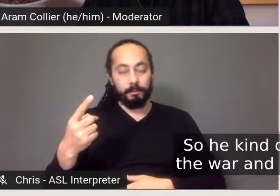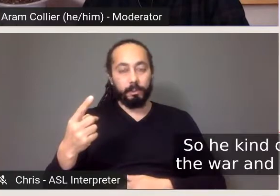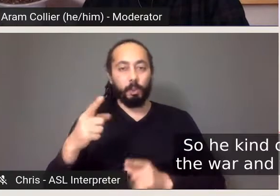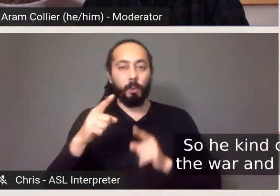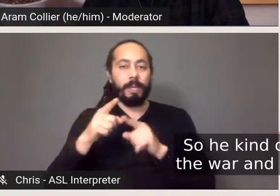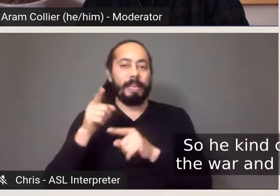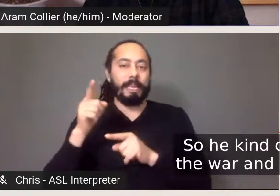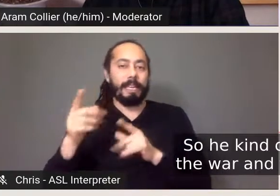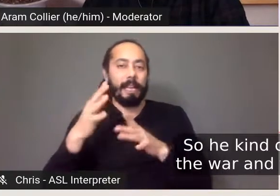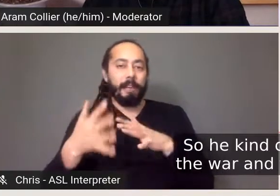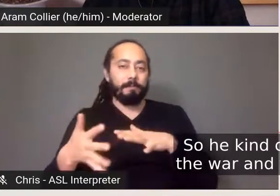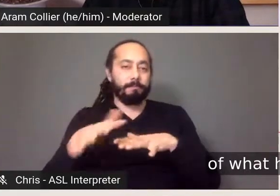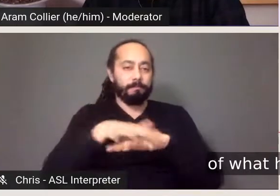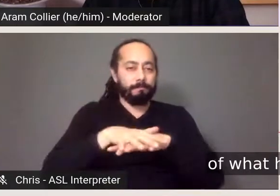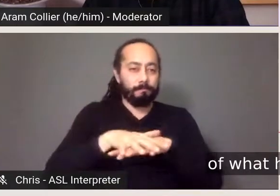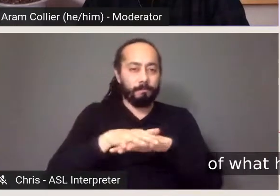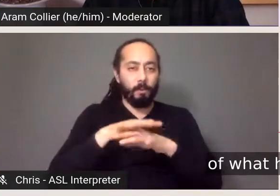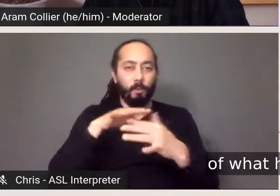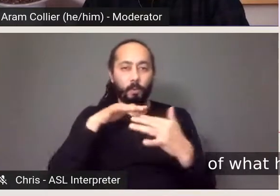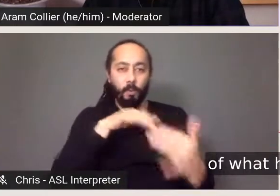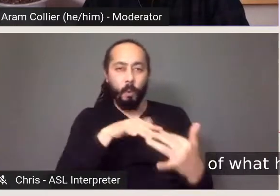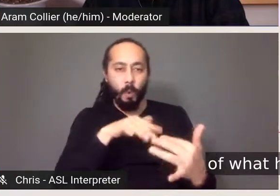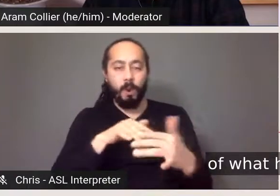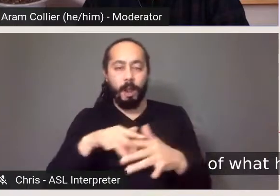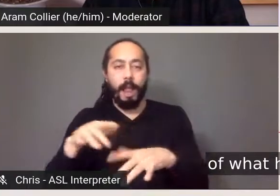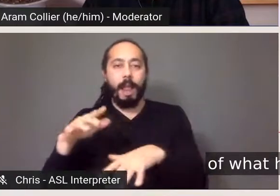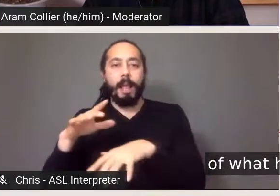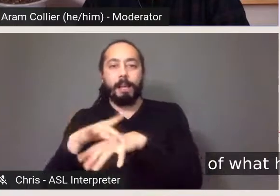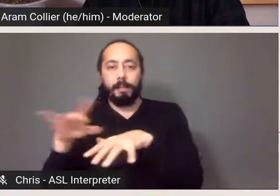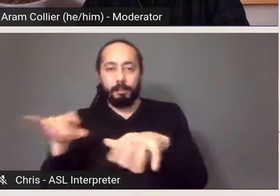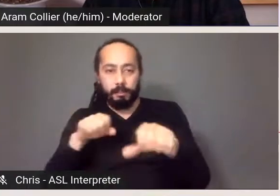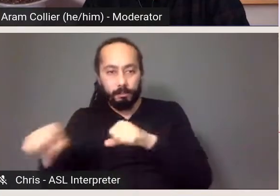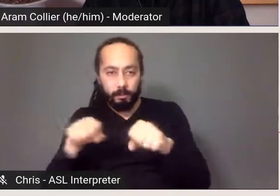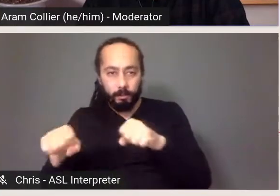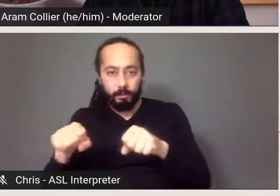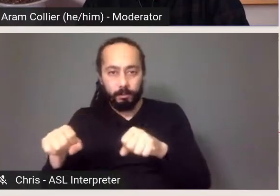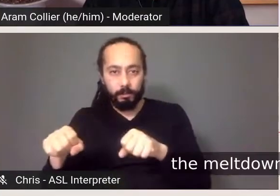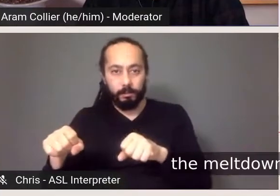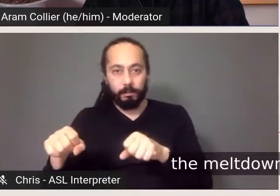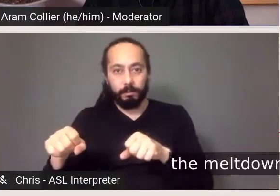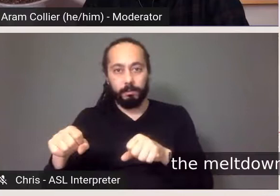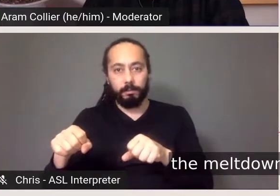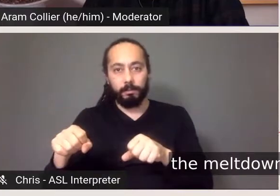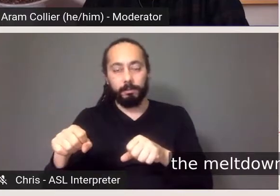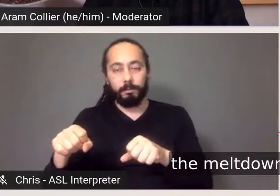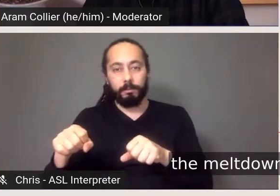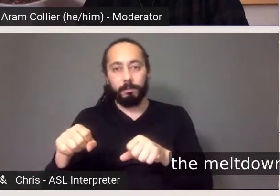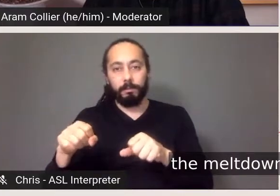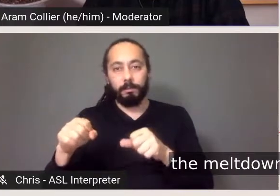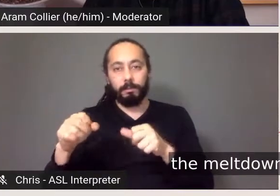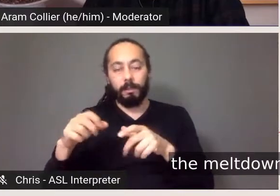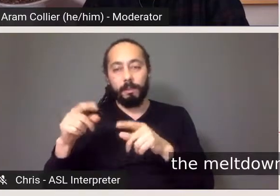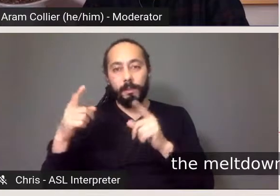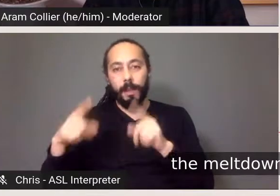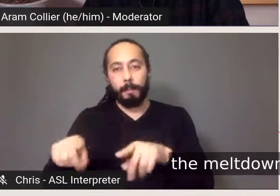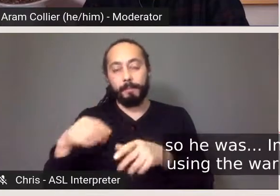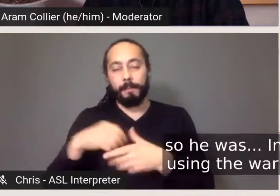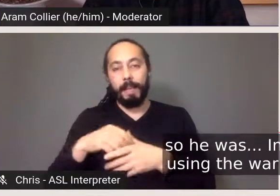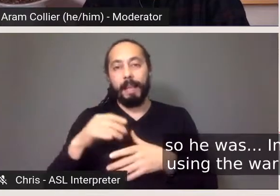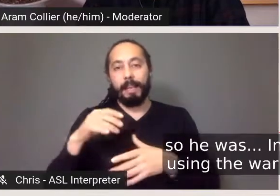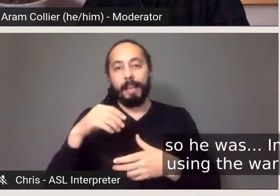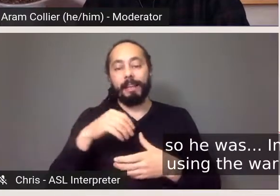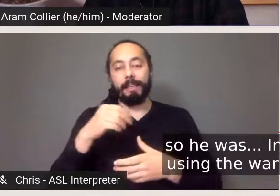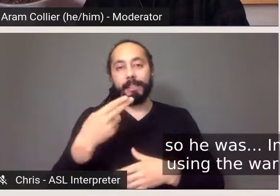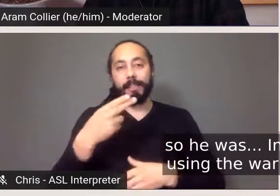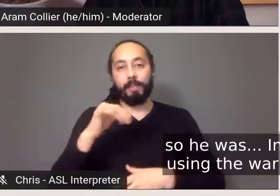the war and the aftermath of what happened, the meltdown in Fukushima.